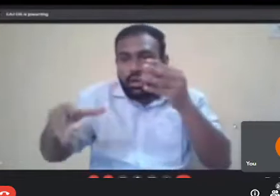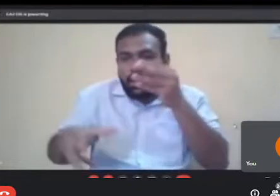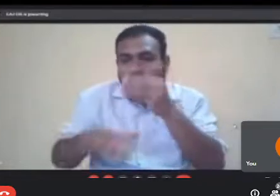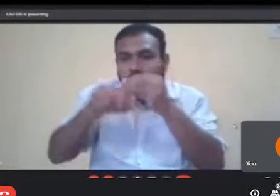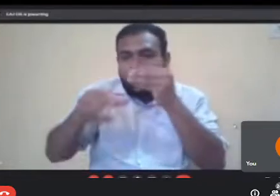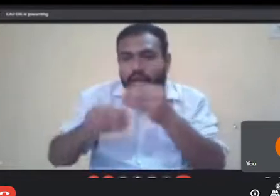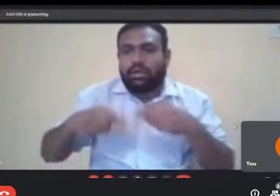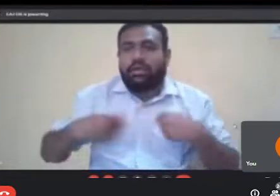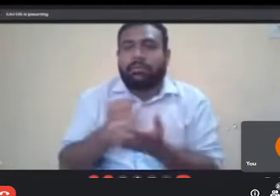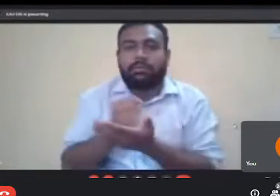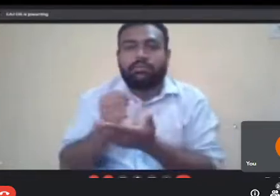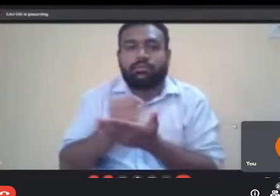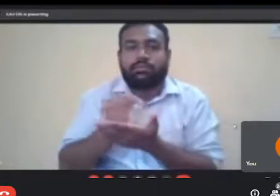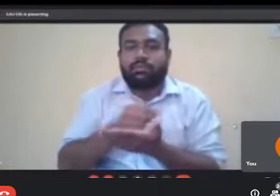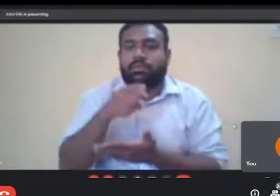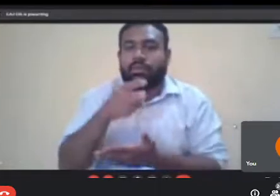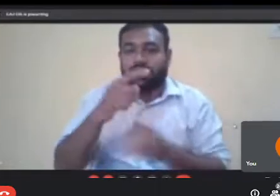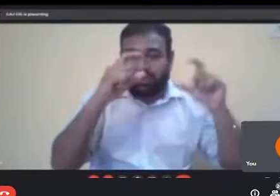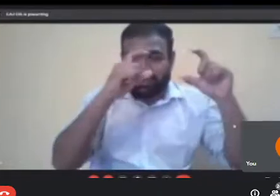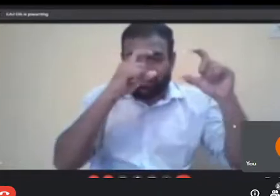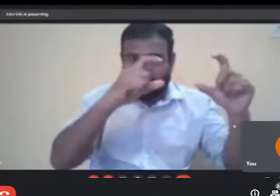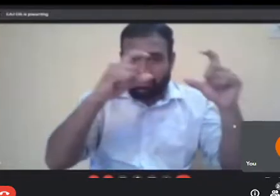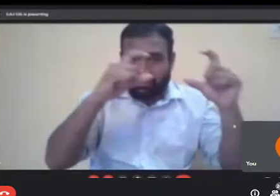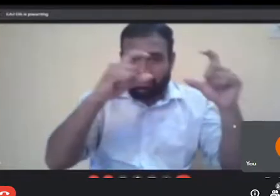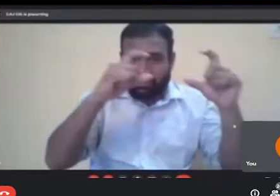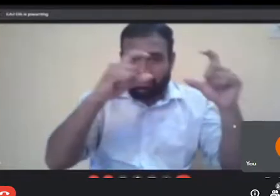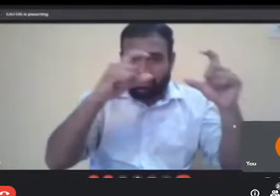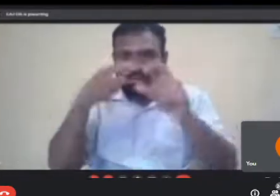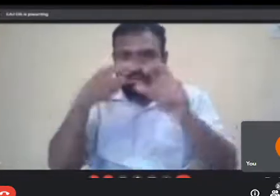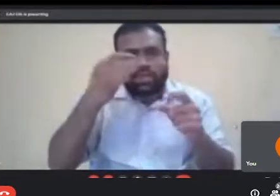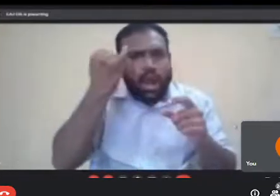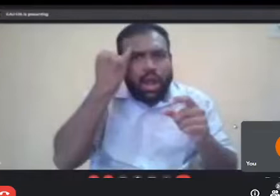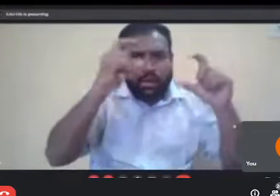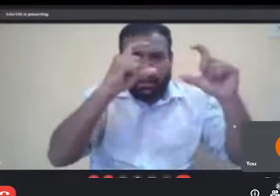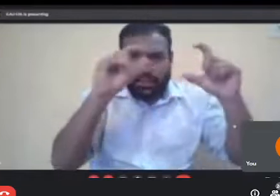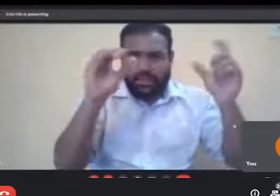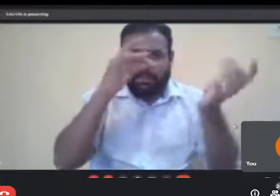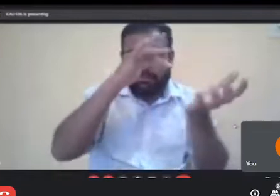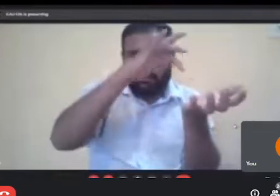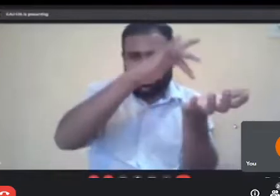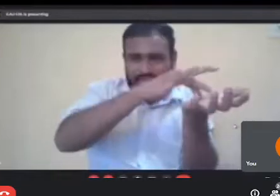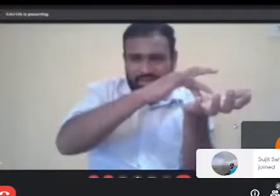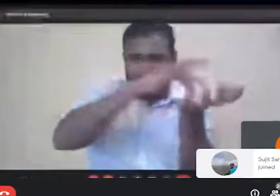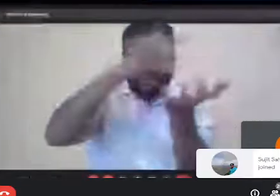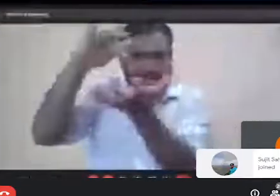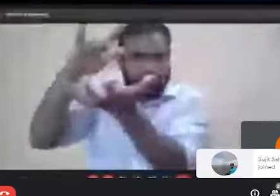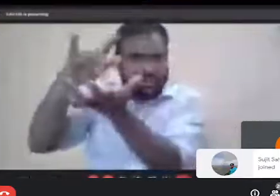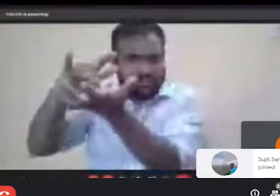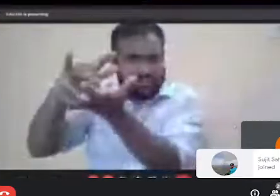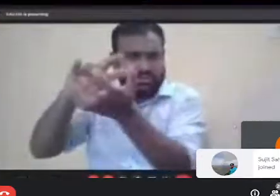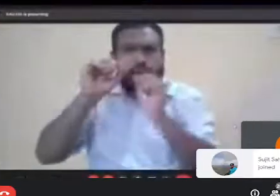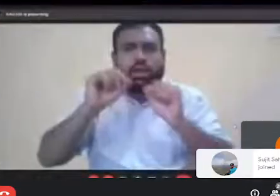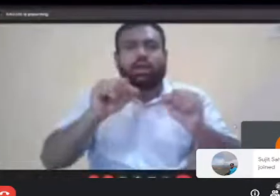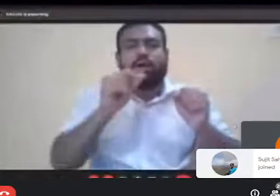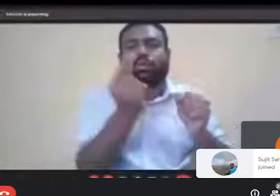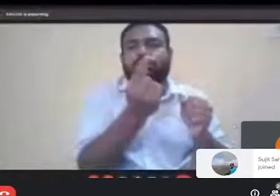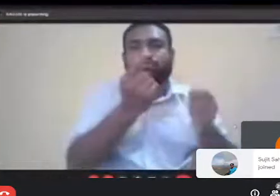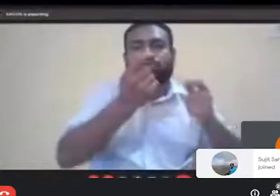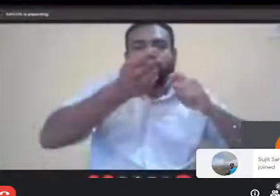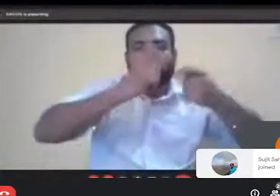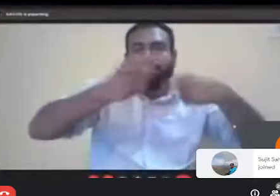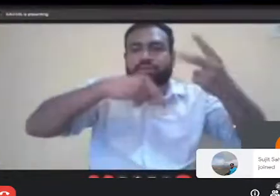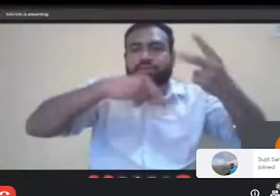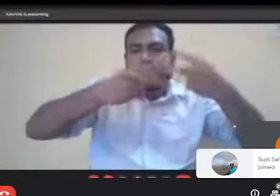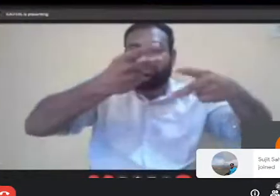of that. We have to move and we have to add. That is how we have to practice. The idea will be like from here to